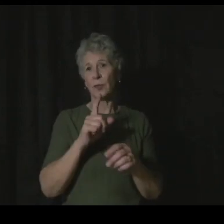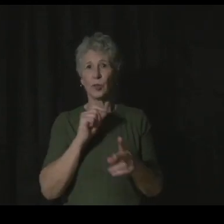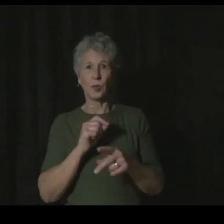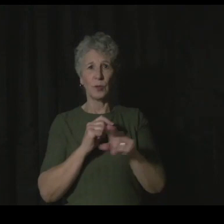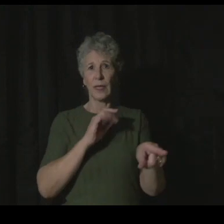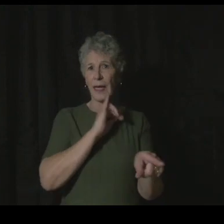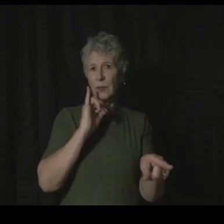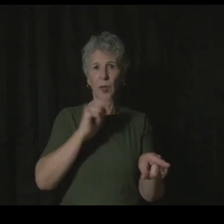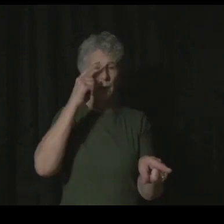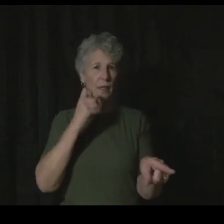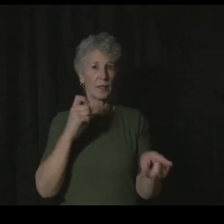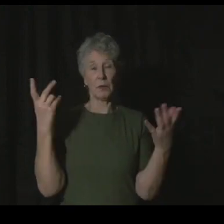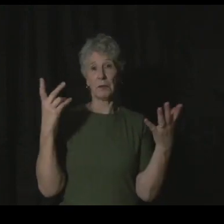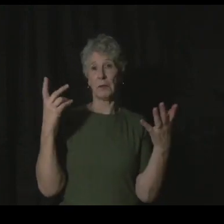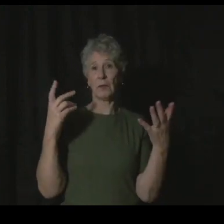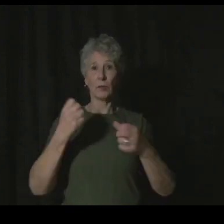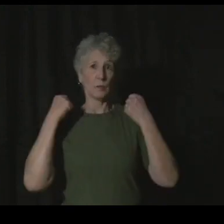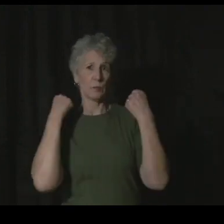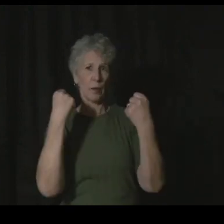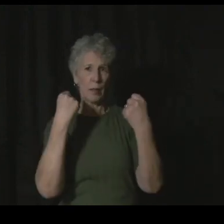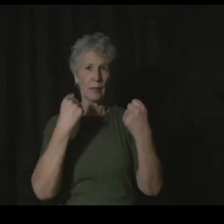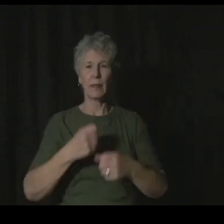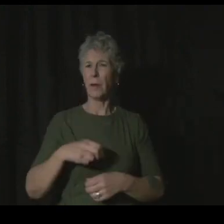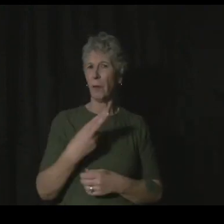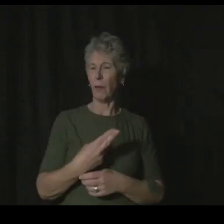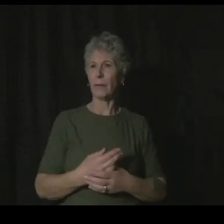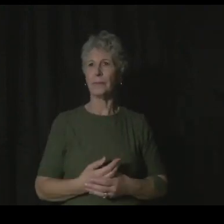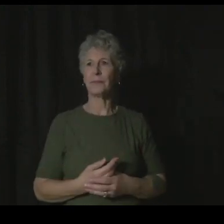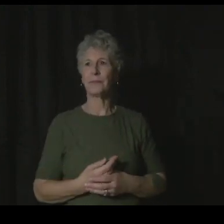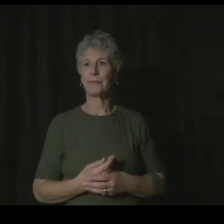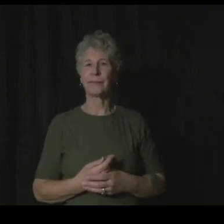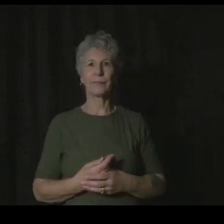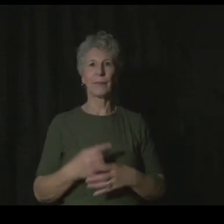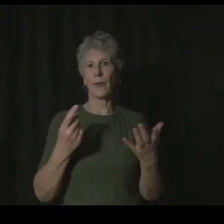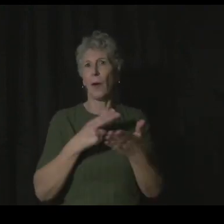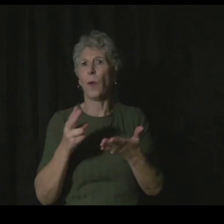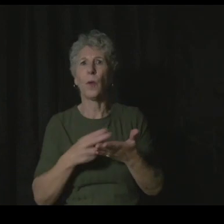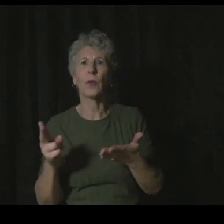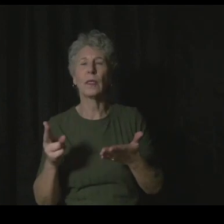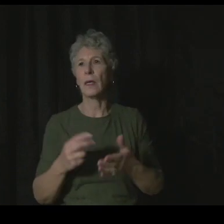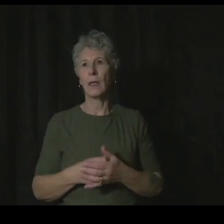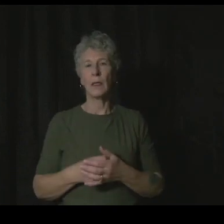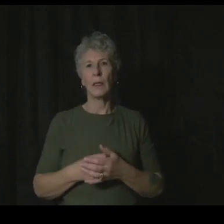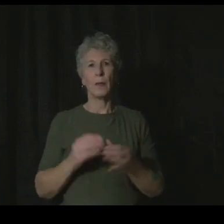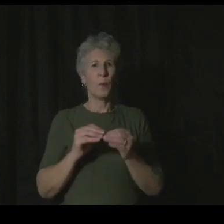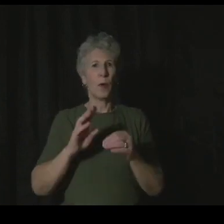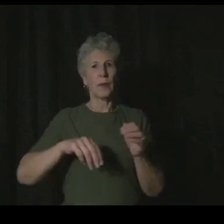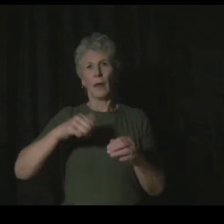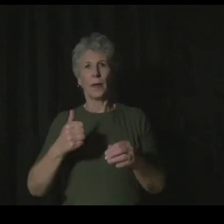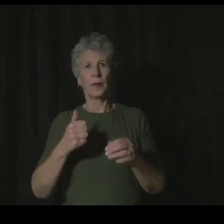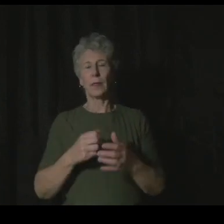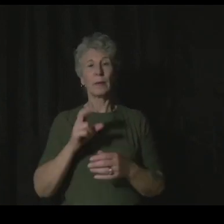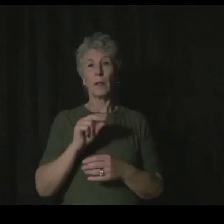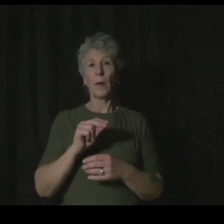because she was extraordinarily strong or extra holy than anyone else. He